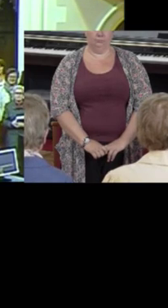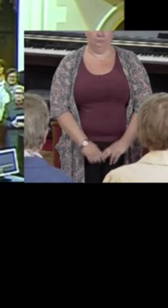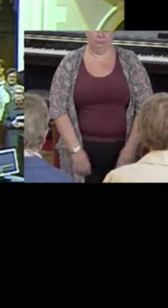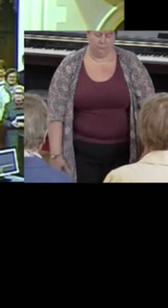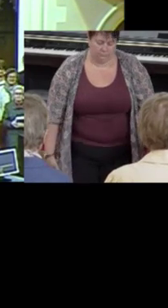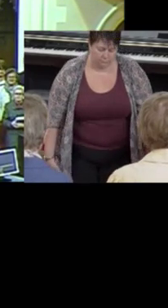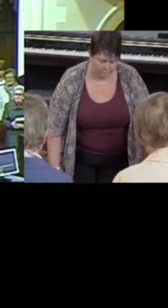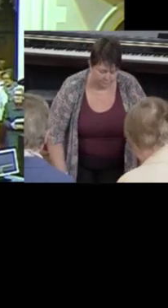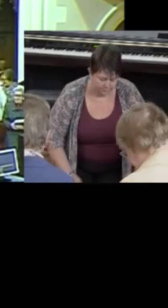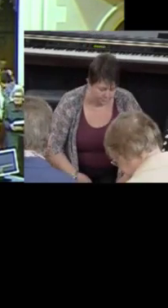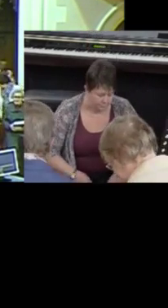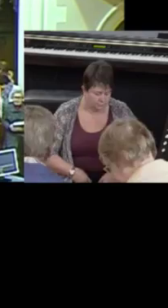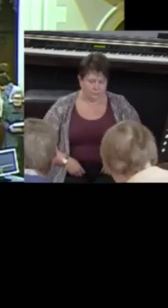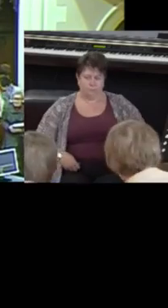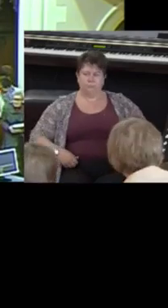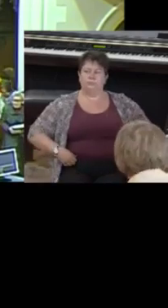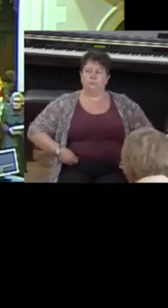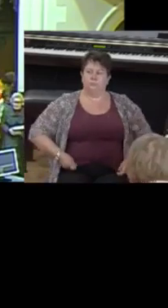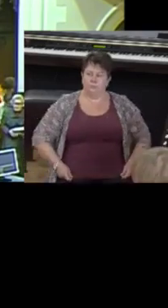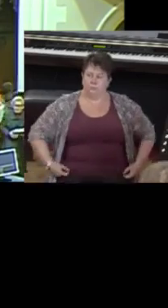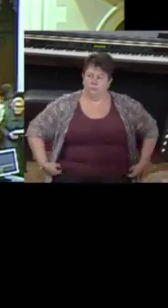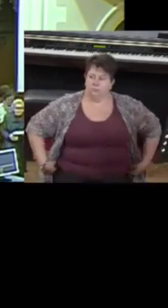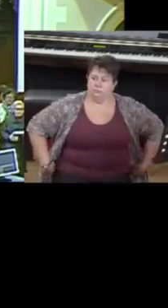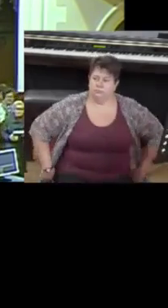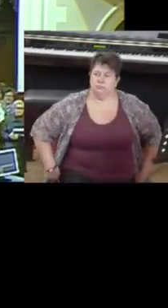Please take your seats.